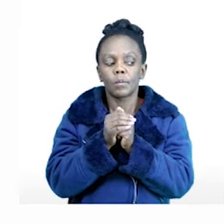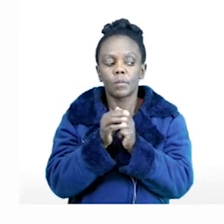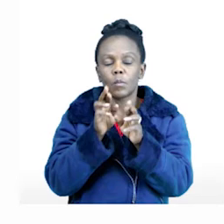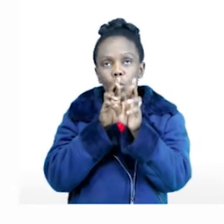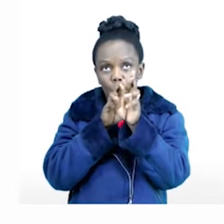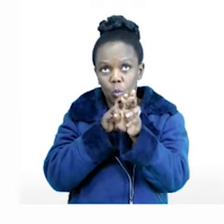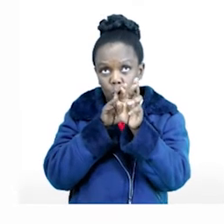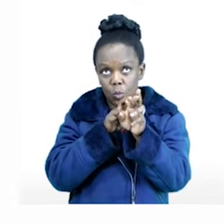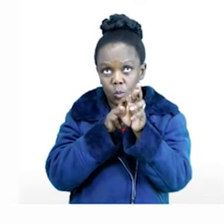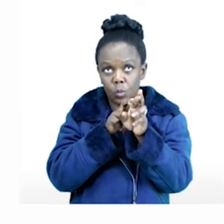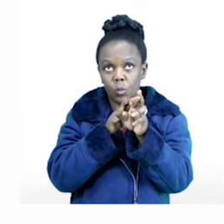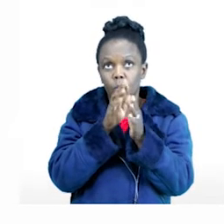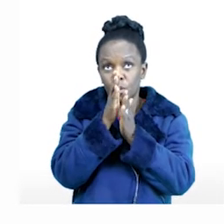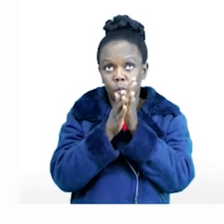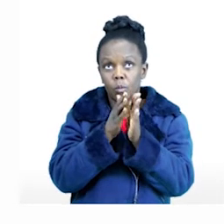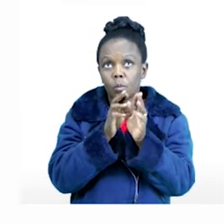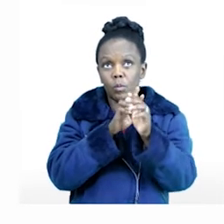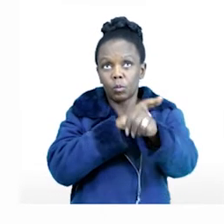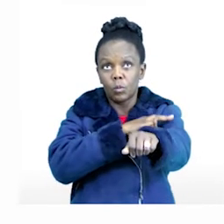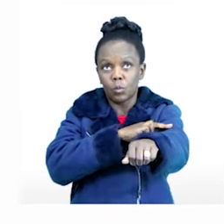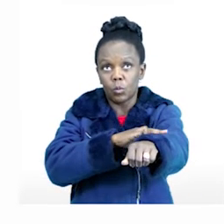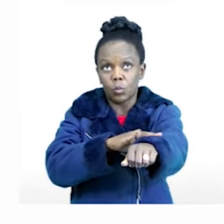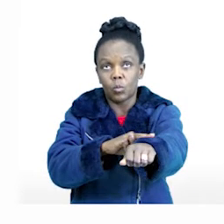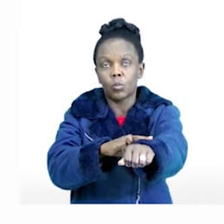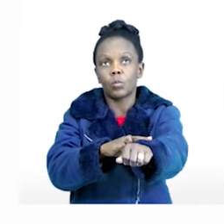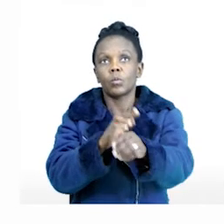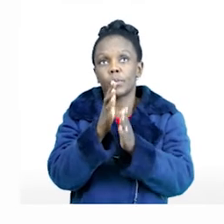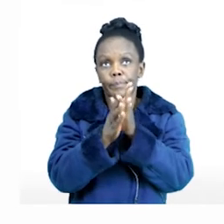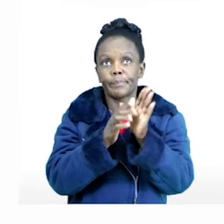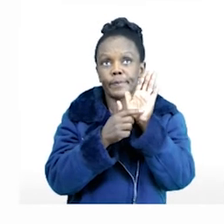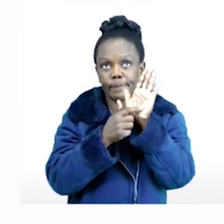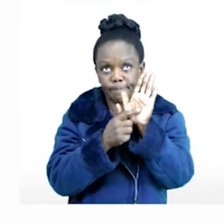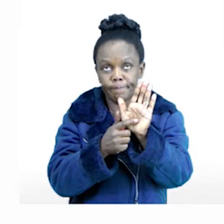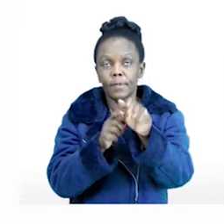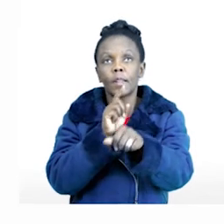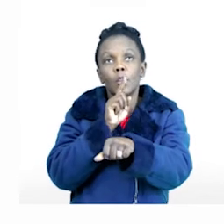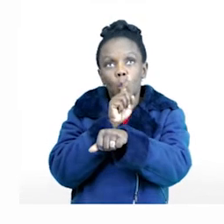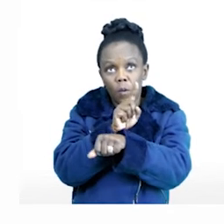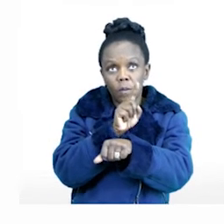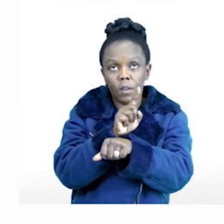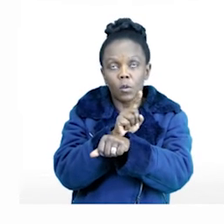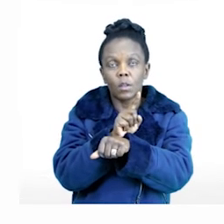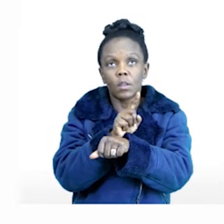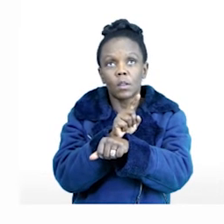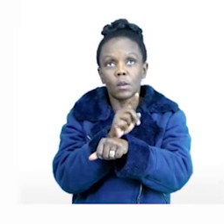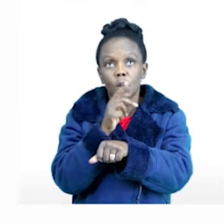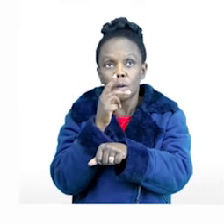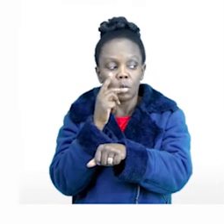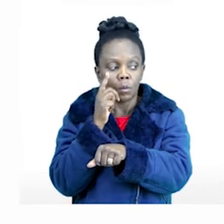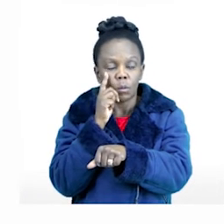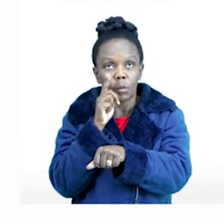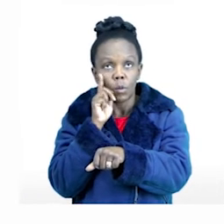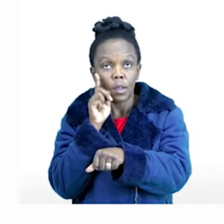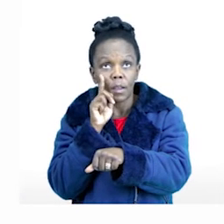traveling. The first one we see there is telling us to look out for people around the road. It may be near a school or